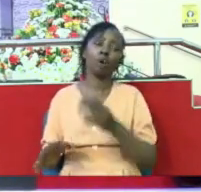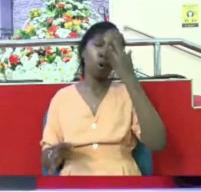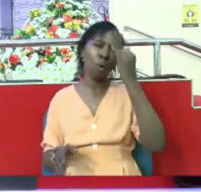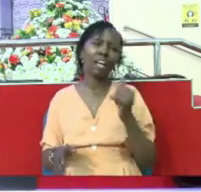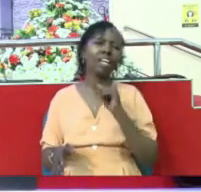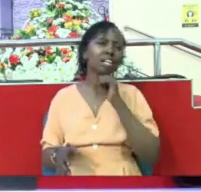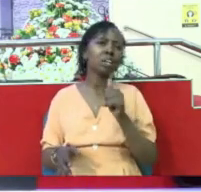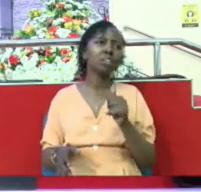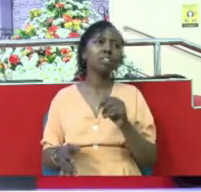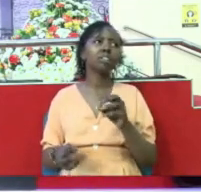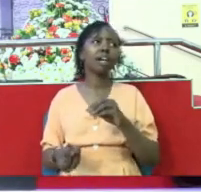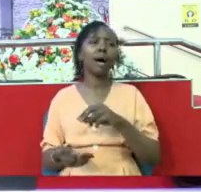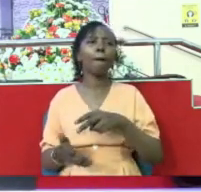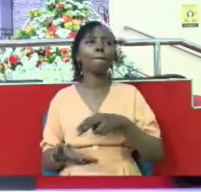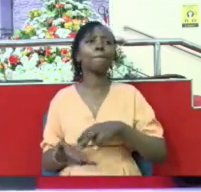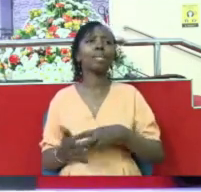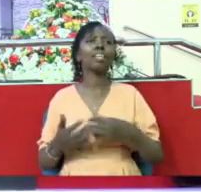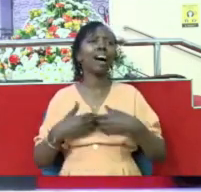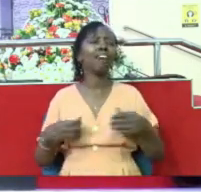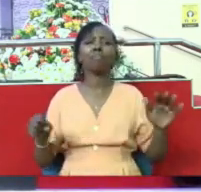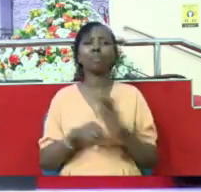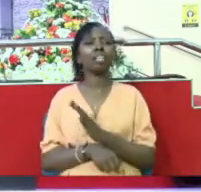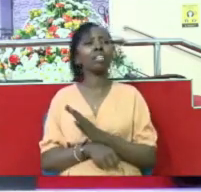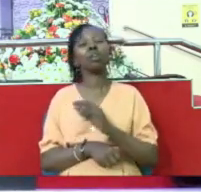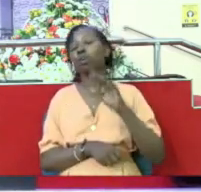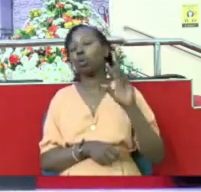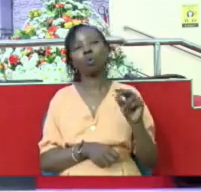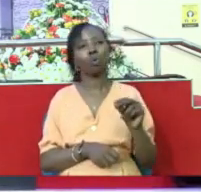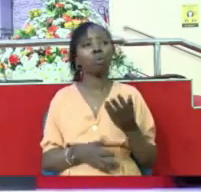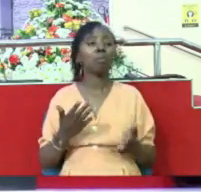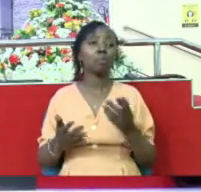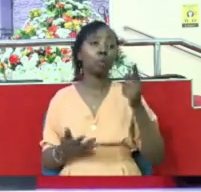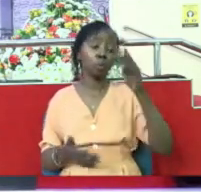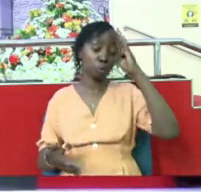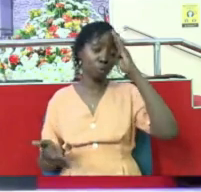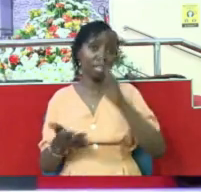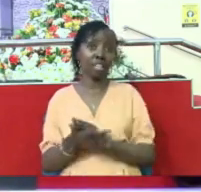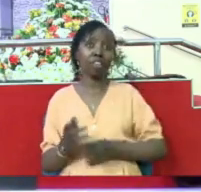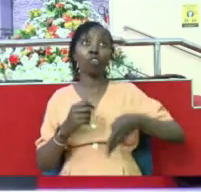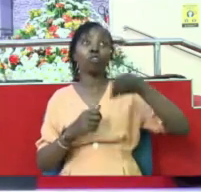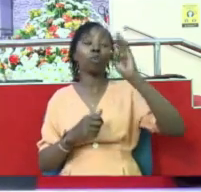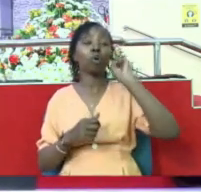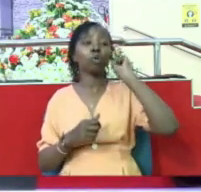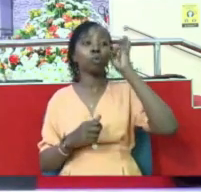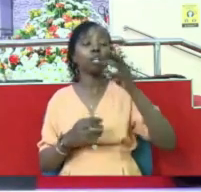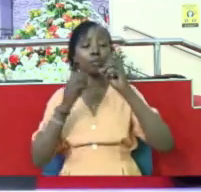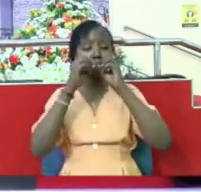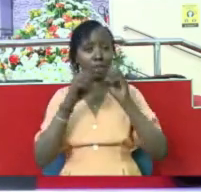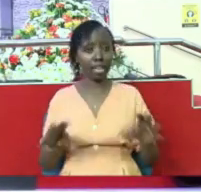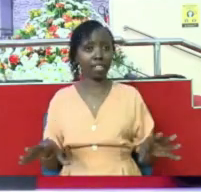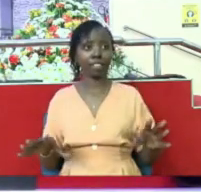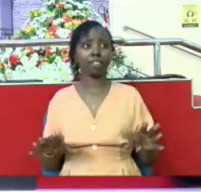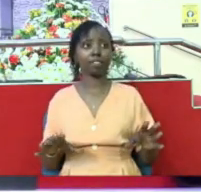God is going to do. Sio sababu unazo nyingi lakini kwa sababu unaamini Mungu anatenda nini. So what about generosity and